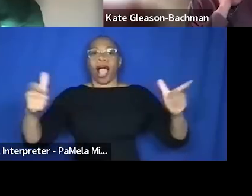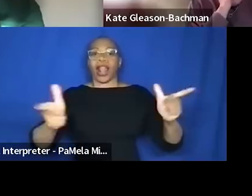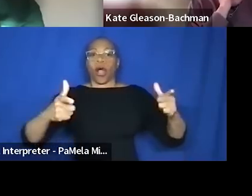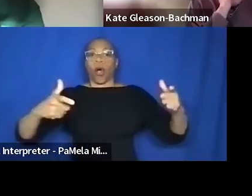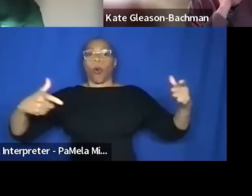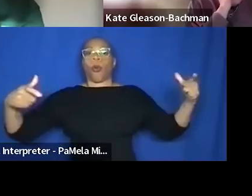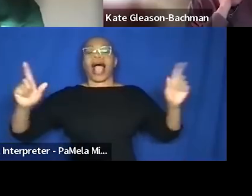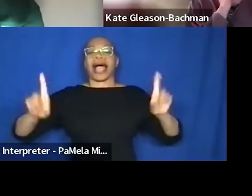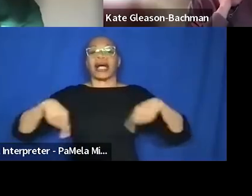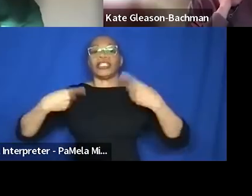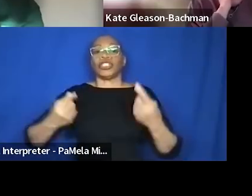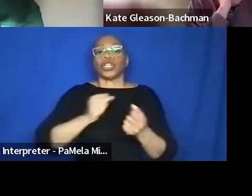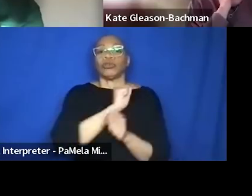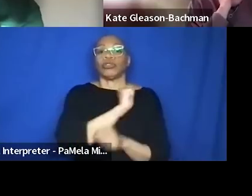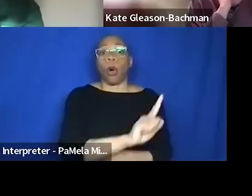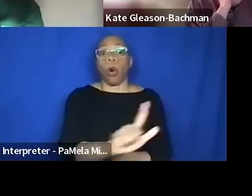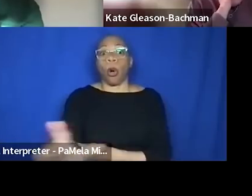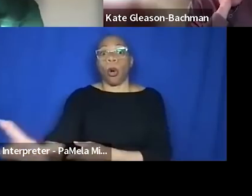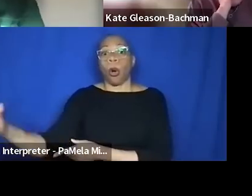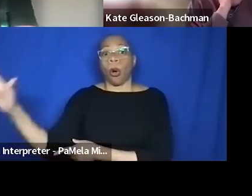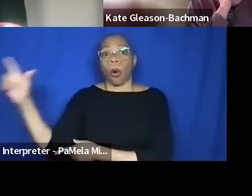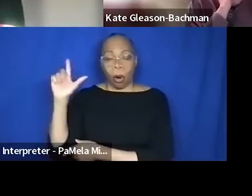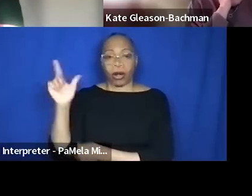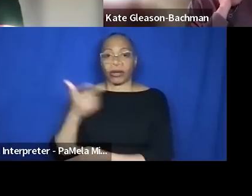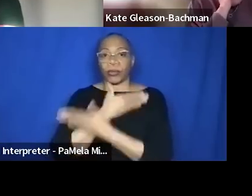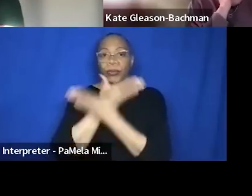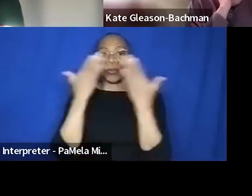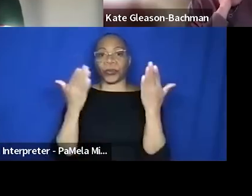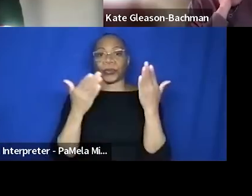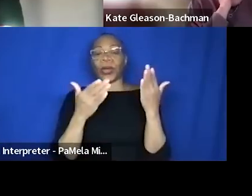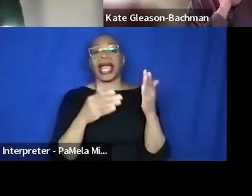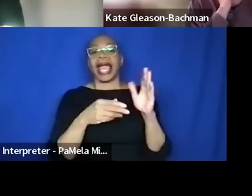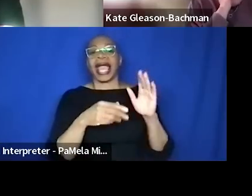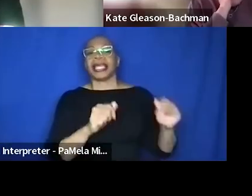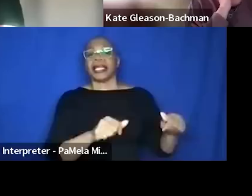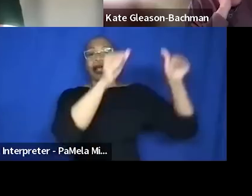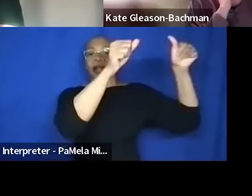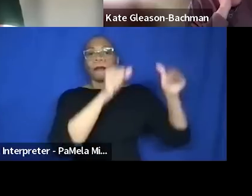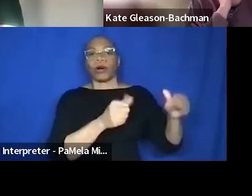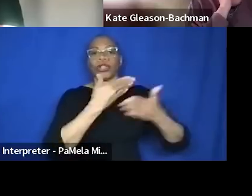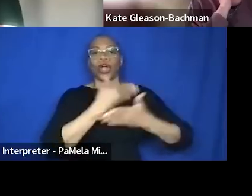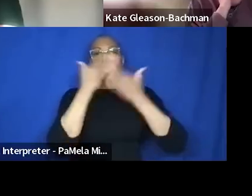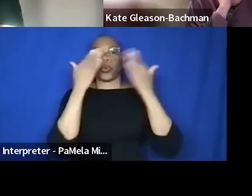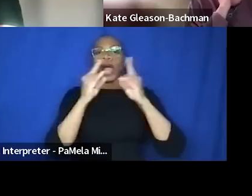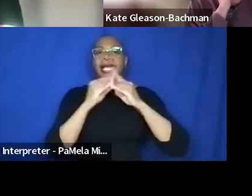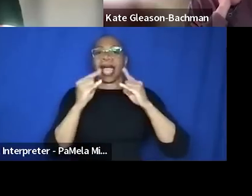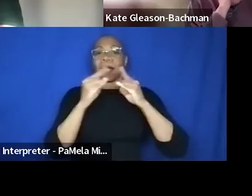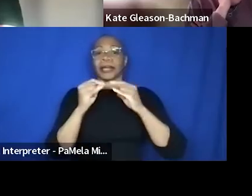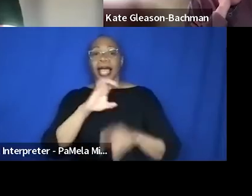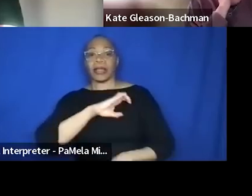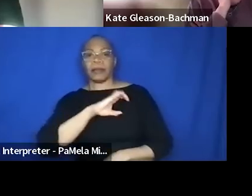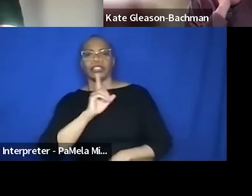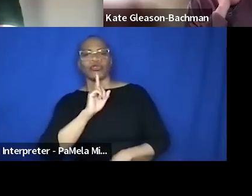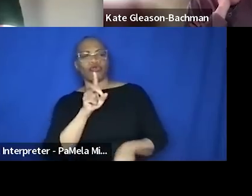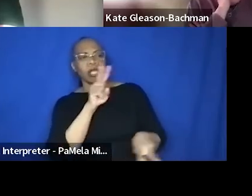all the way clear. It was clearly marked about no camping anymore, and that the police were closely monitoring that